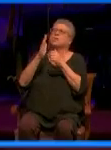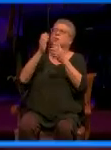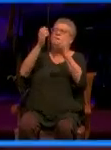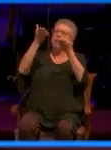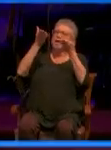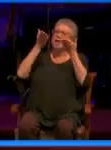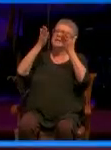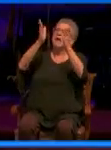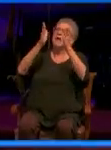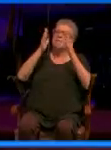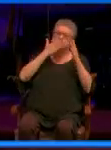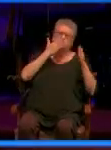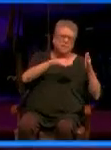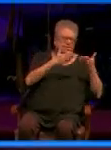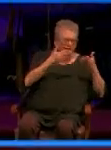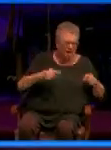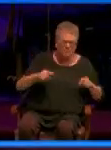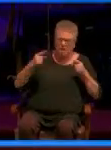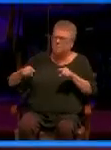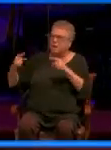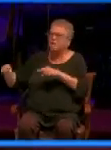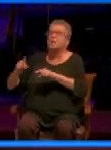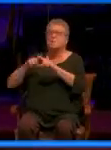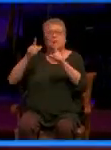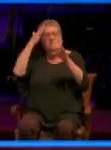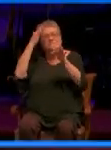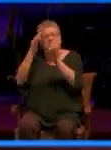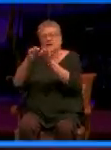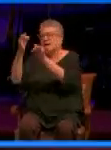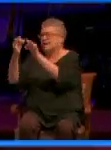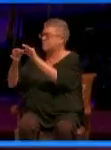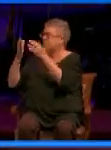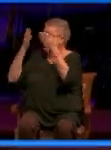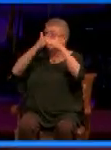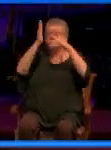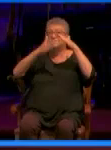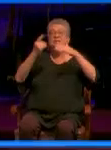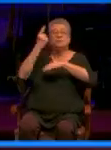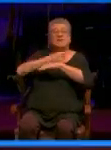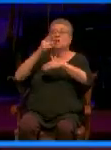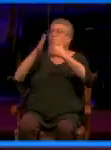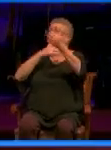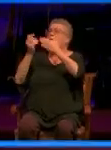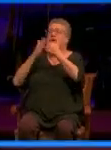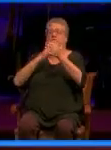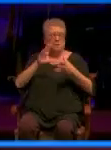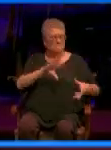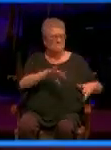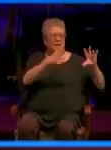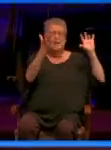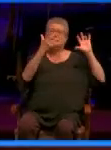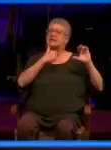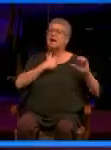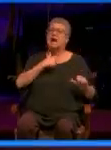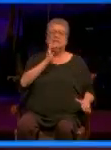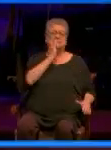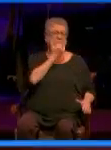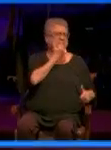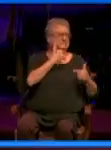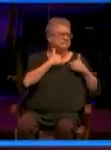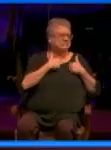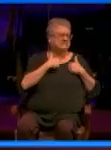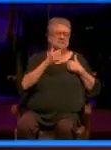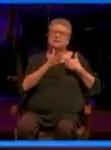family will have ups and downs, but I'm so faithful that at the end of the day, no matter how big a mess I may make, that mess